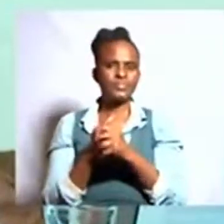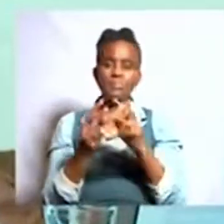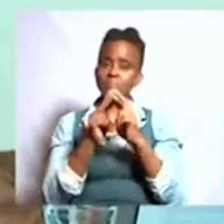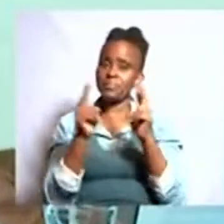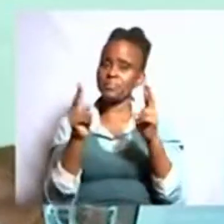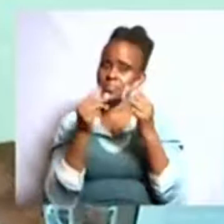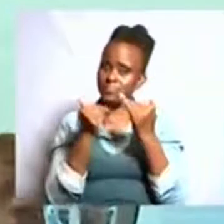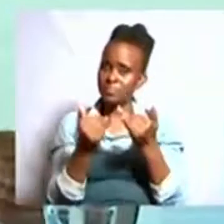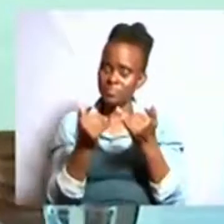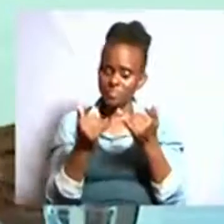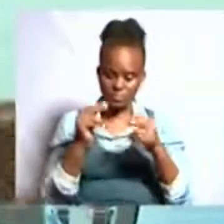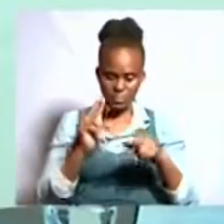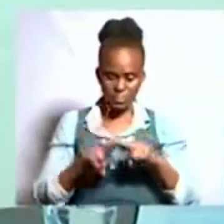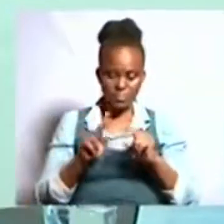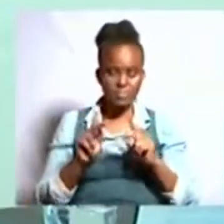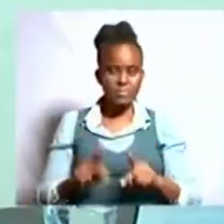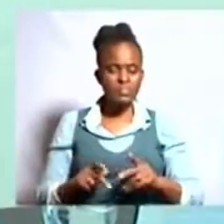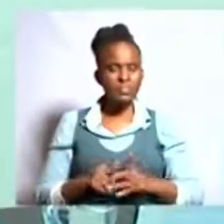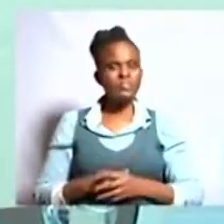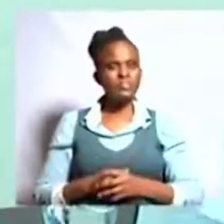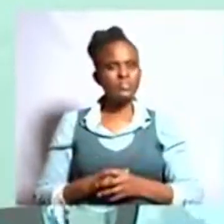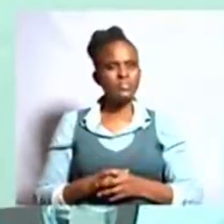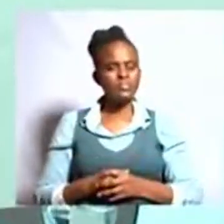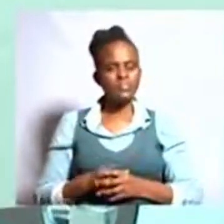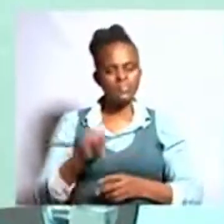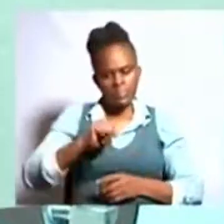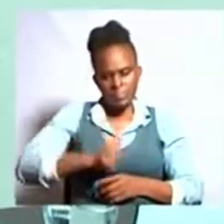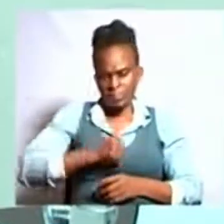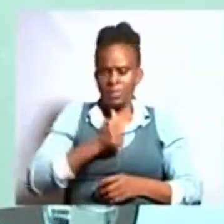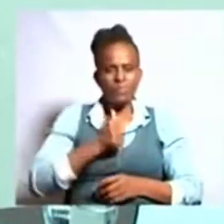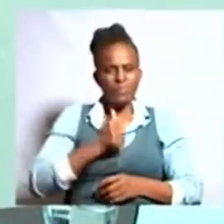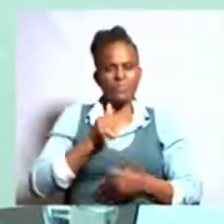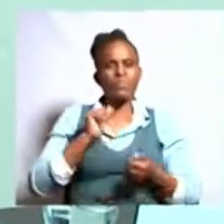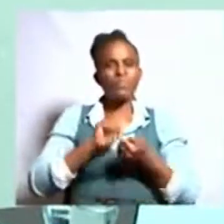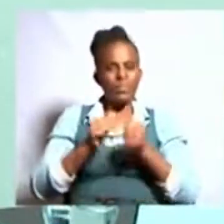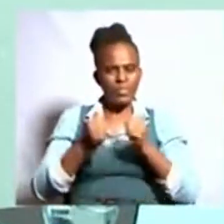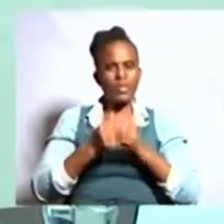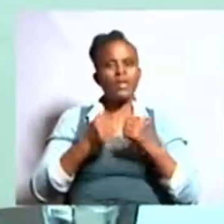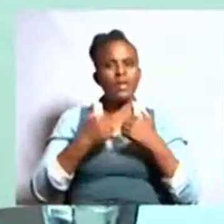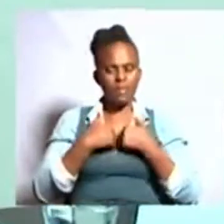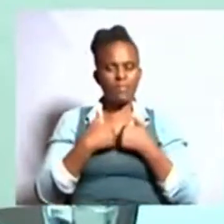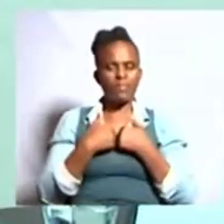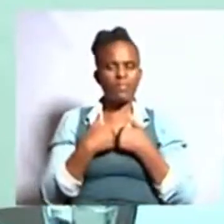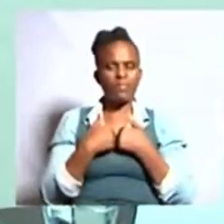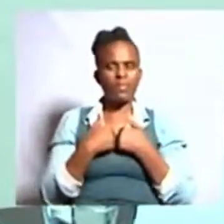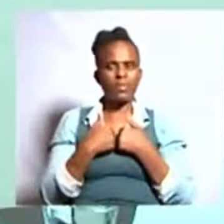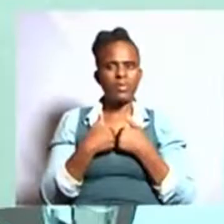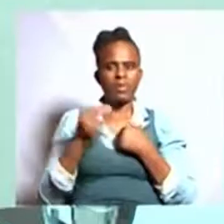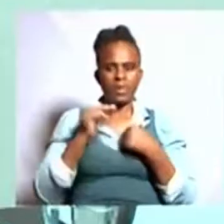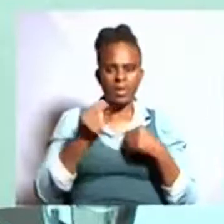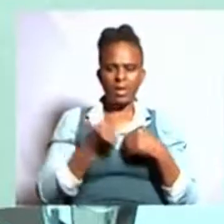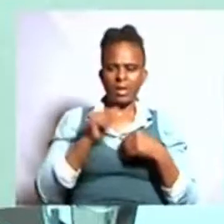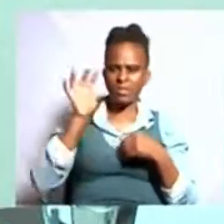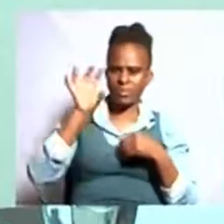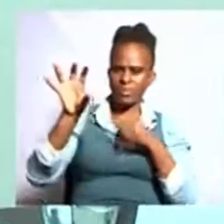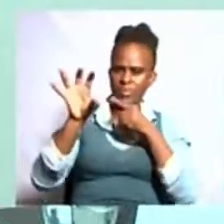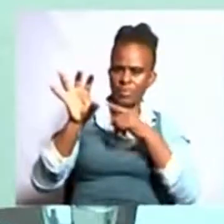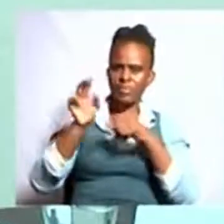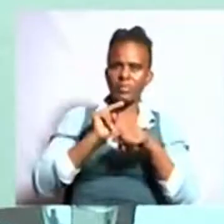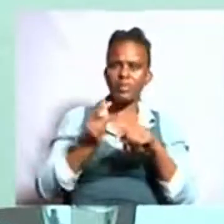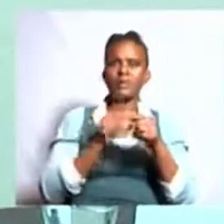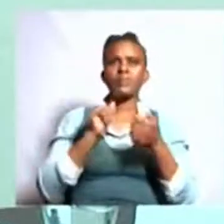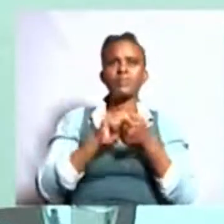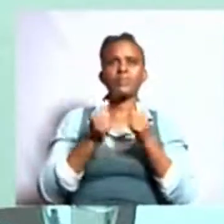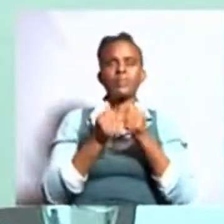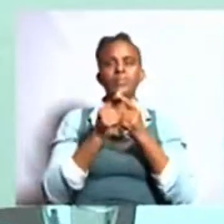So, Chair, we are in a dilemma, I must say, as a province.